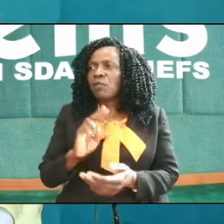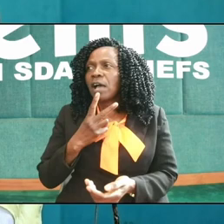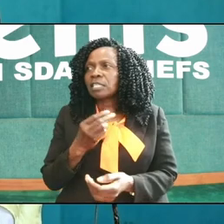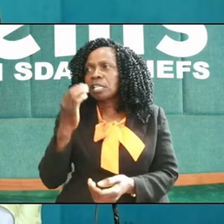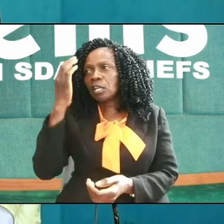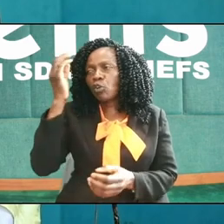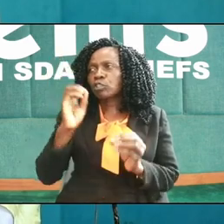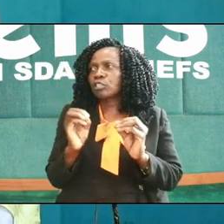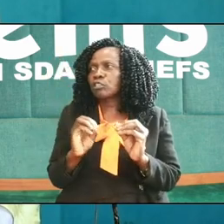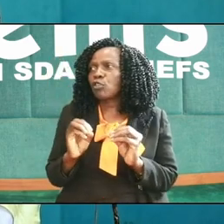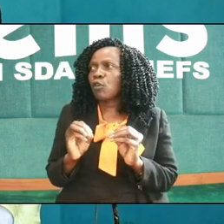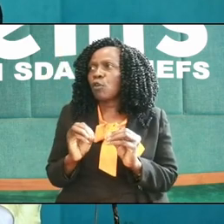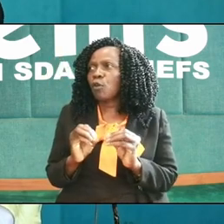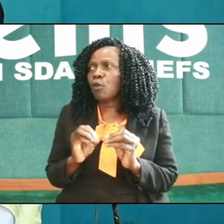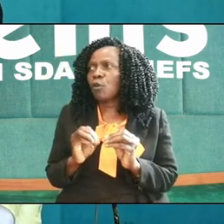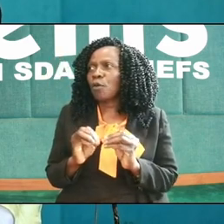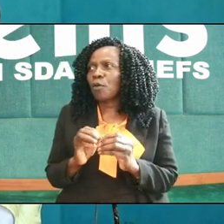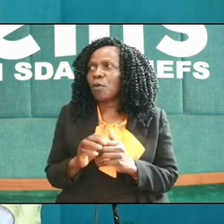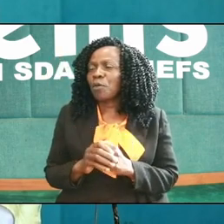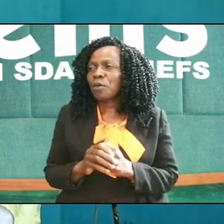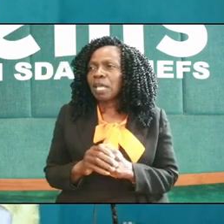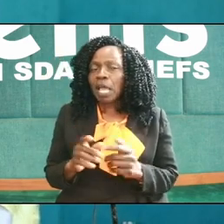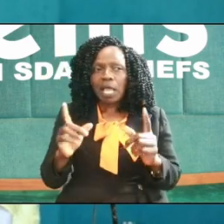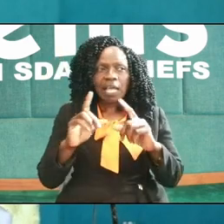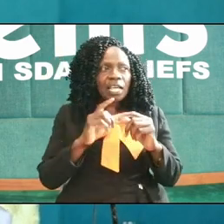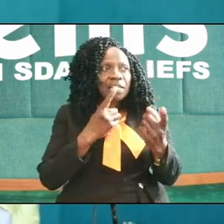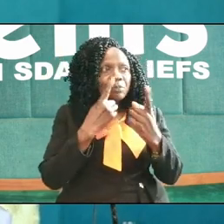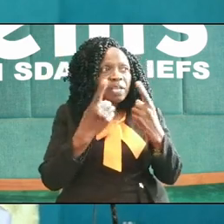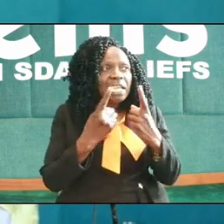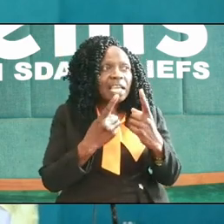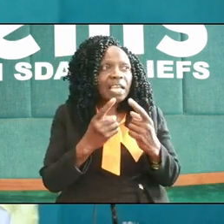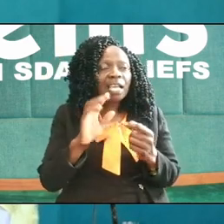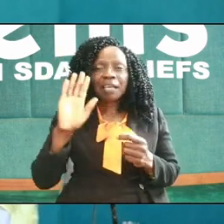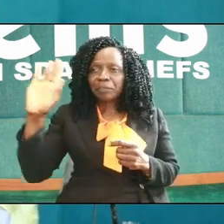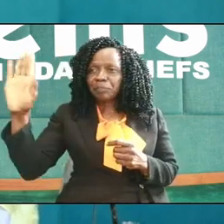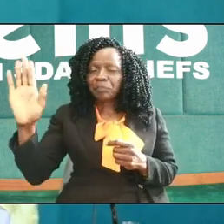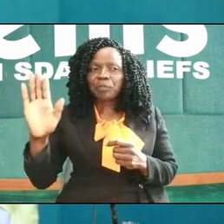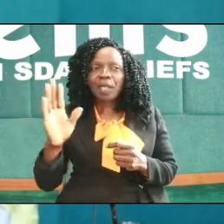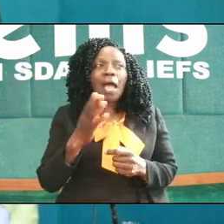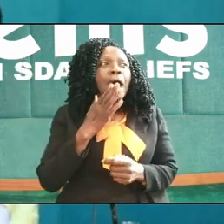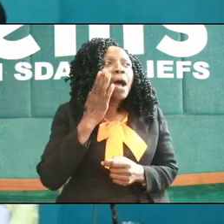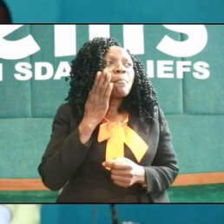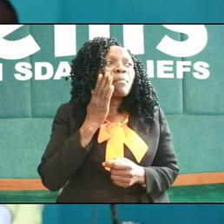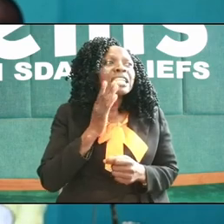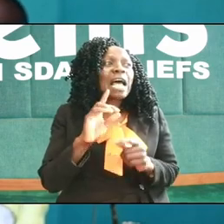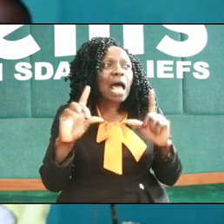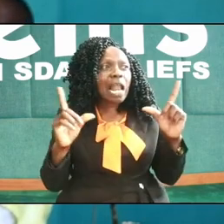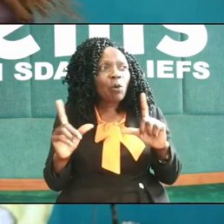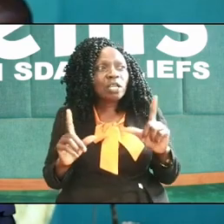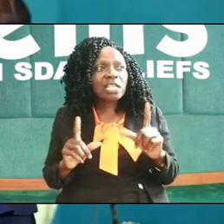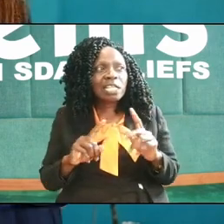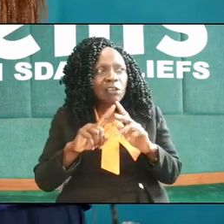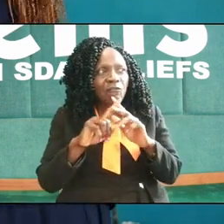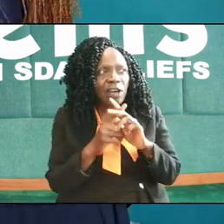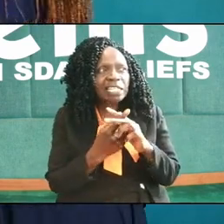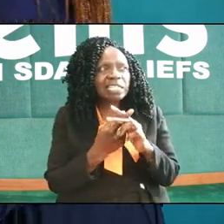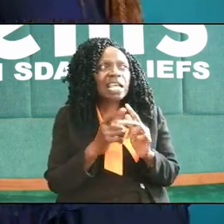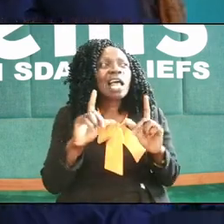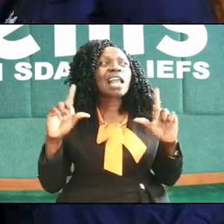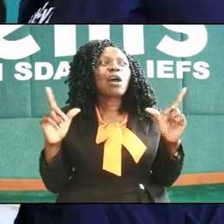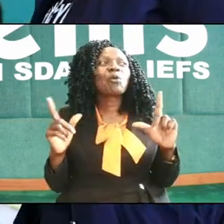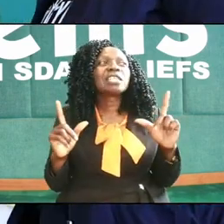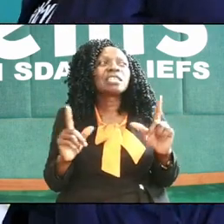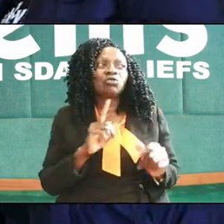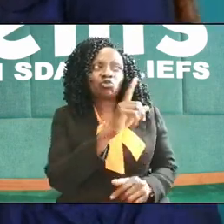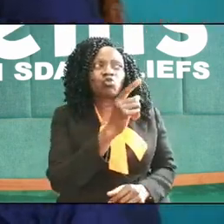yes? Yamune. And how do we respond? Achamege. Hey, well done. Okay, who else